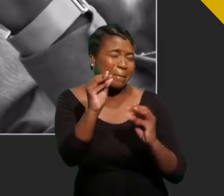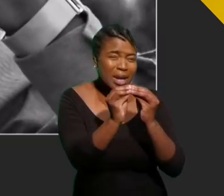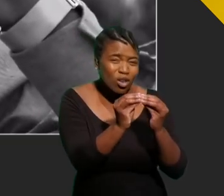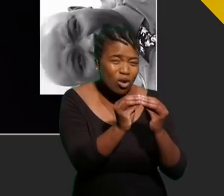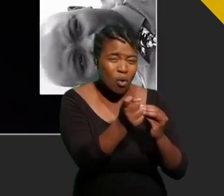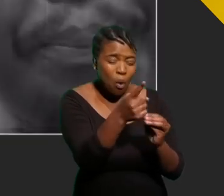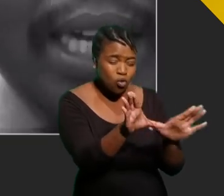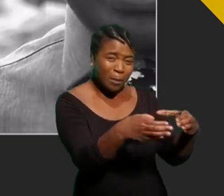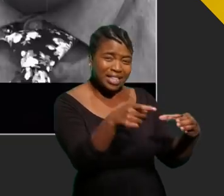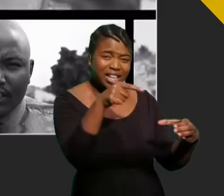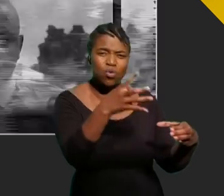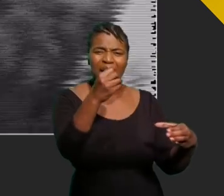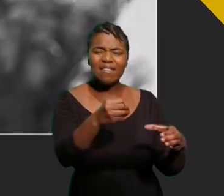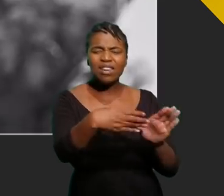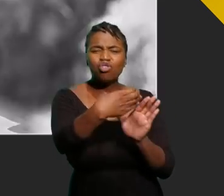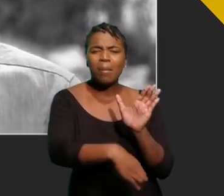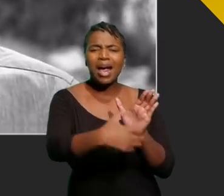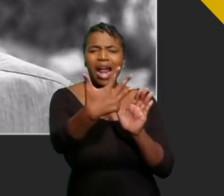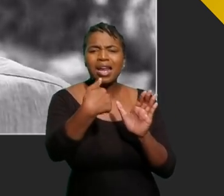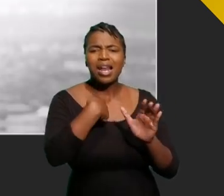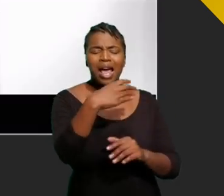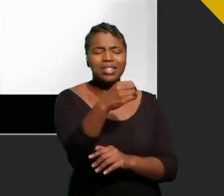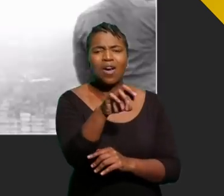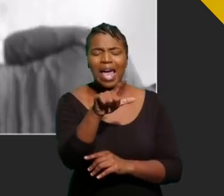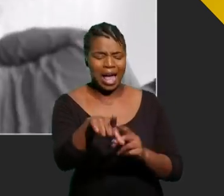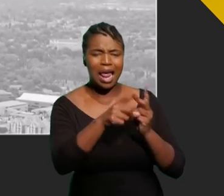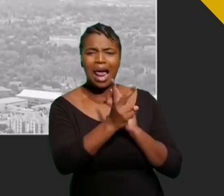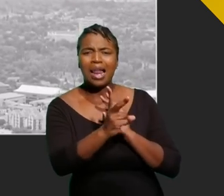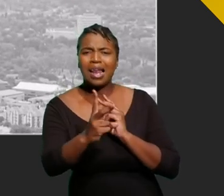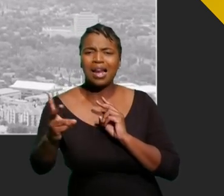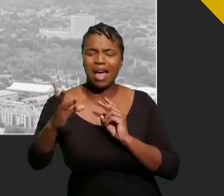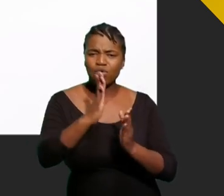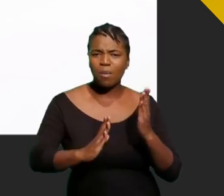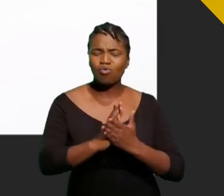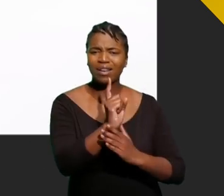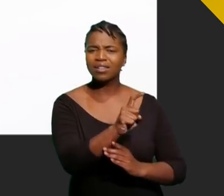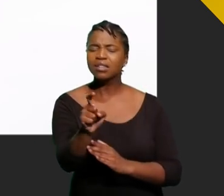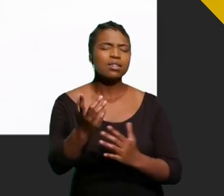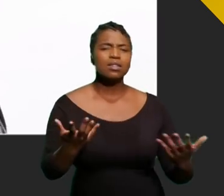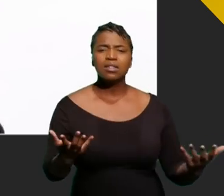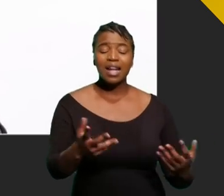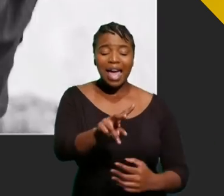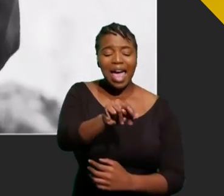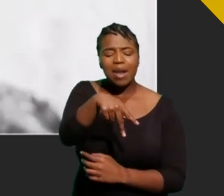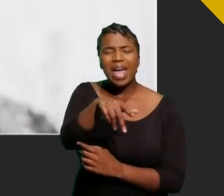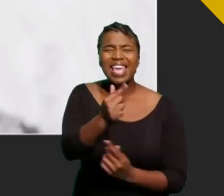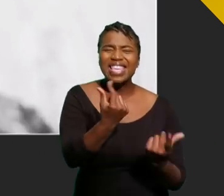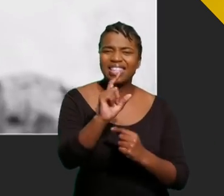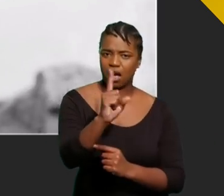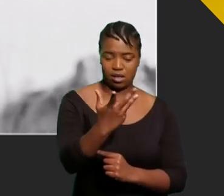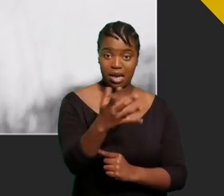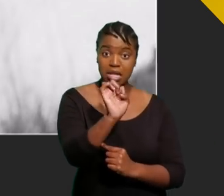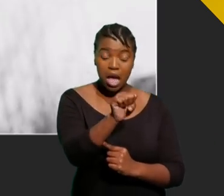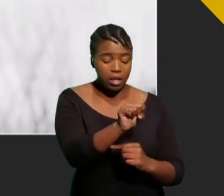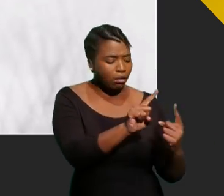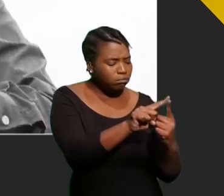and you have got a Chapter 9 institution framework that does not even help us in any way. What is the NPA doing after all of